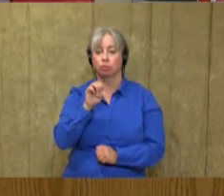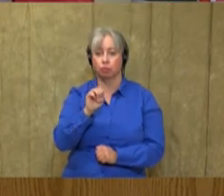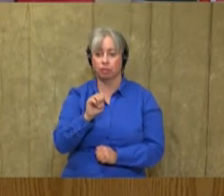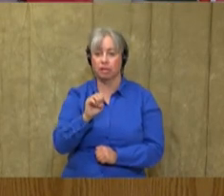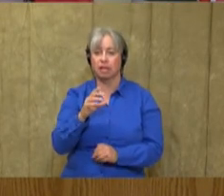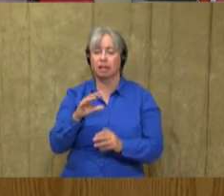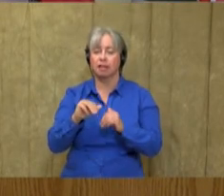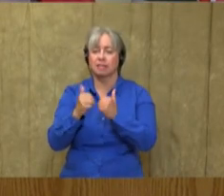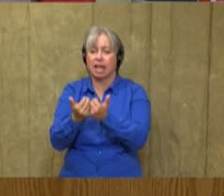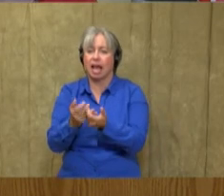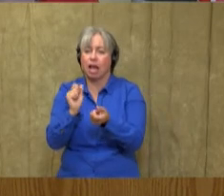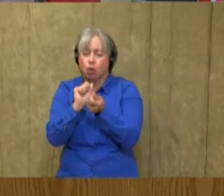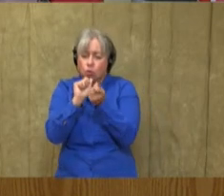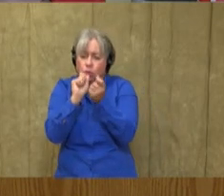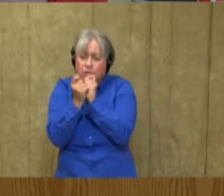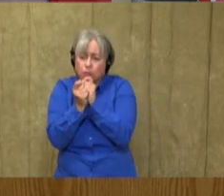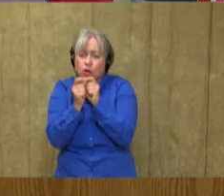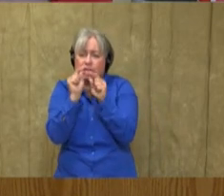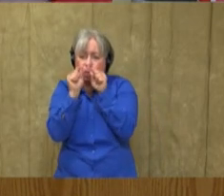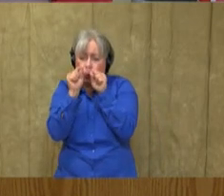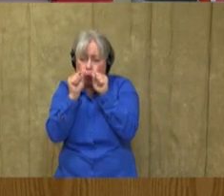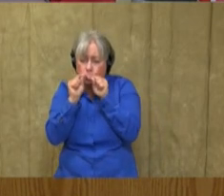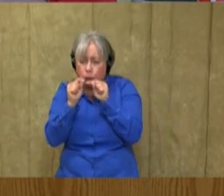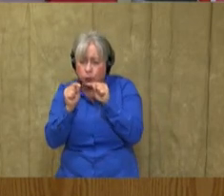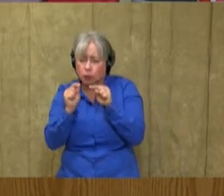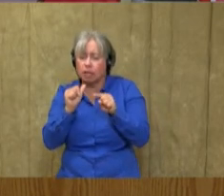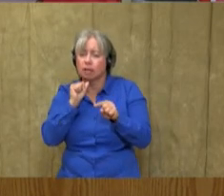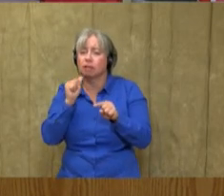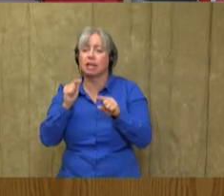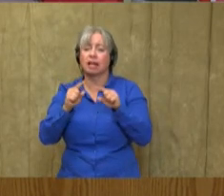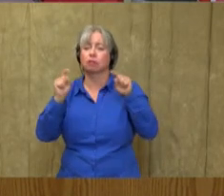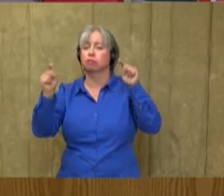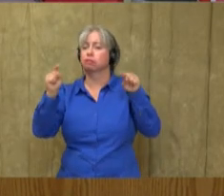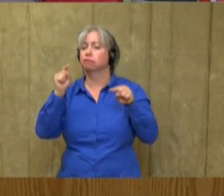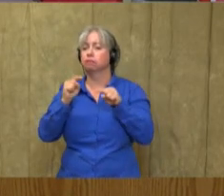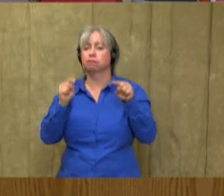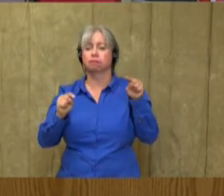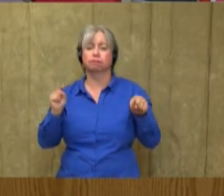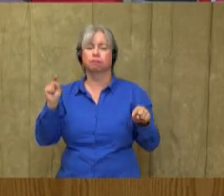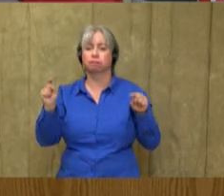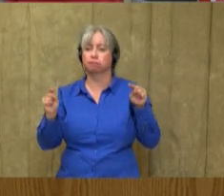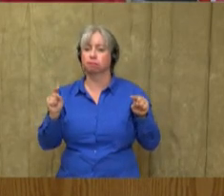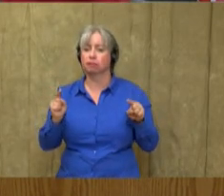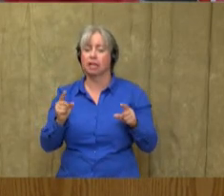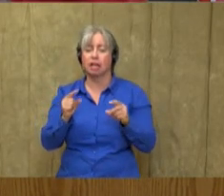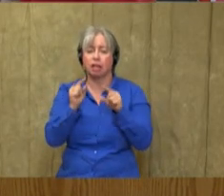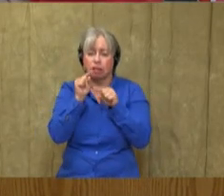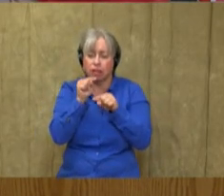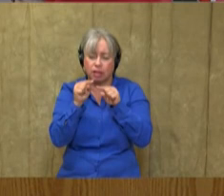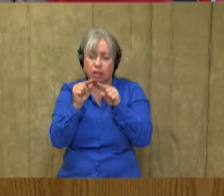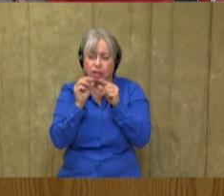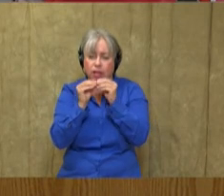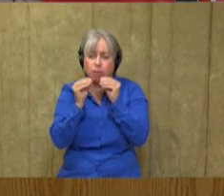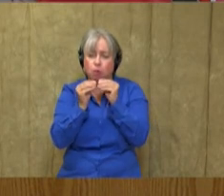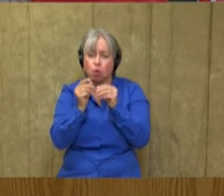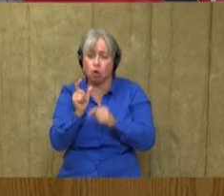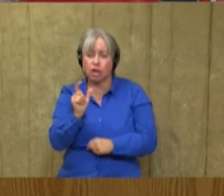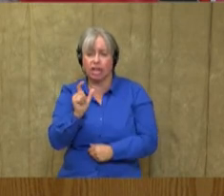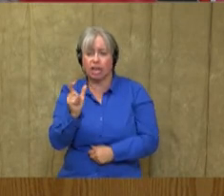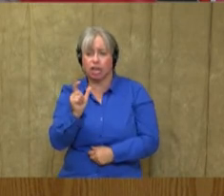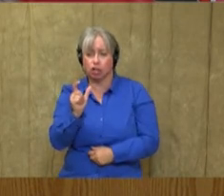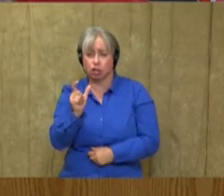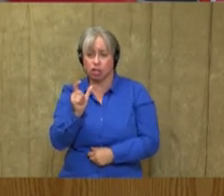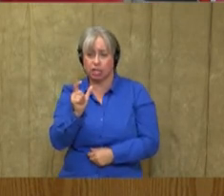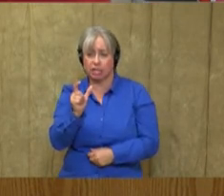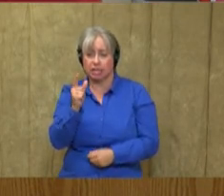compressions are. So how close those little dots are together. The more compressed they are, the more energy they have. Now, amplitude of